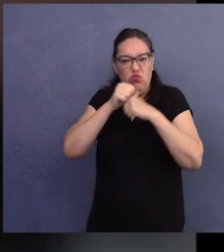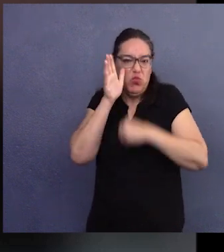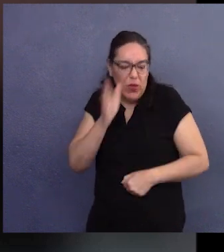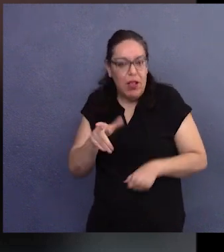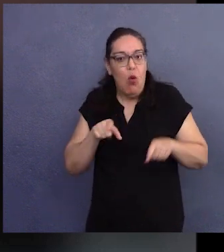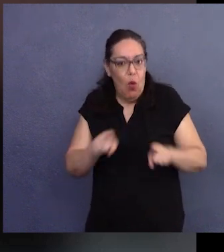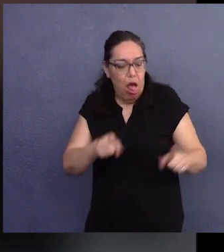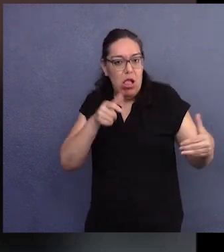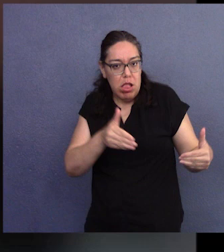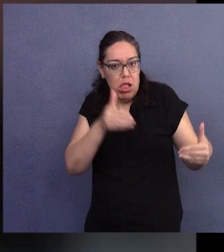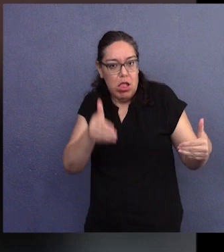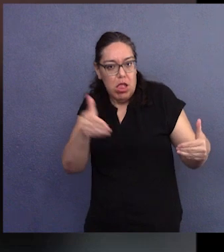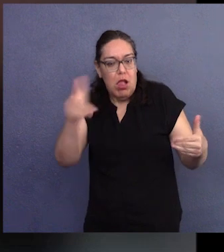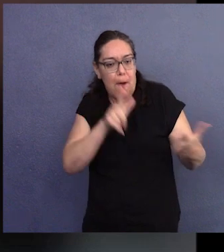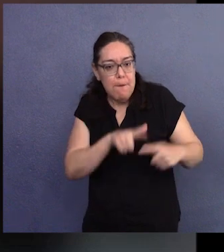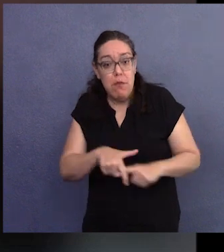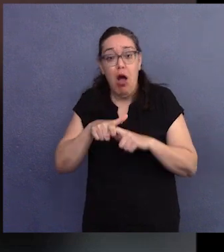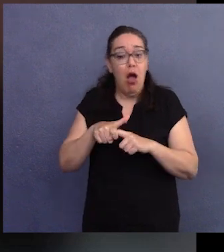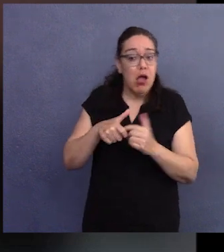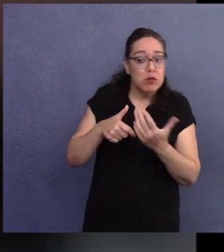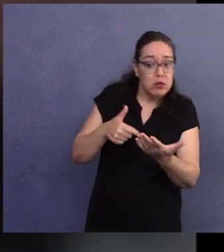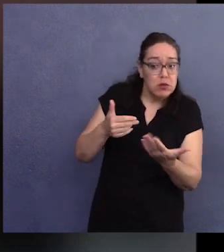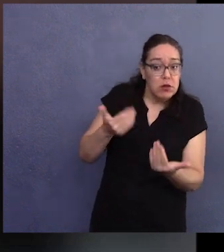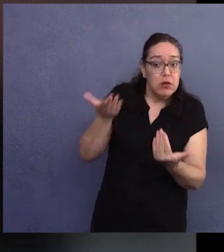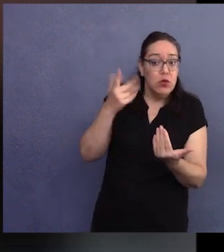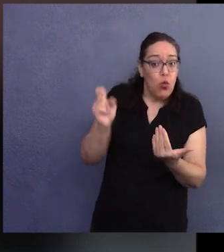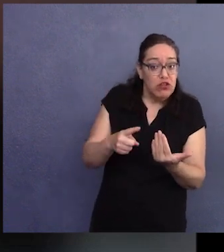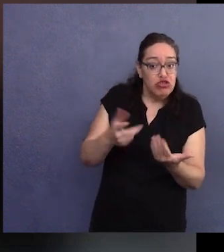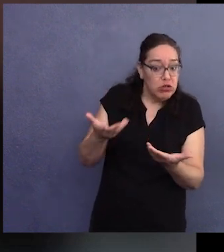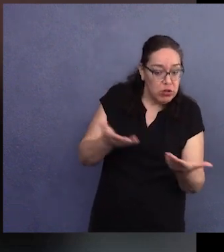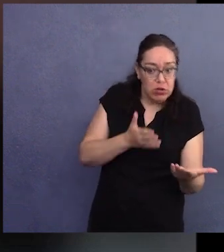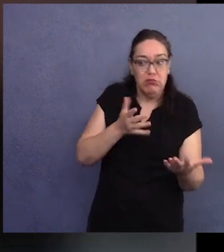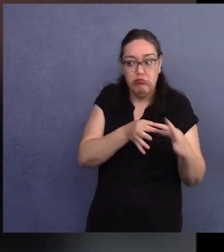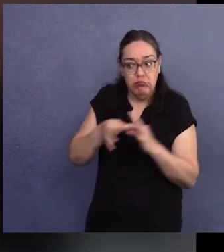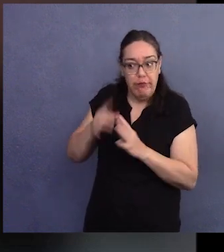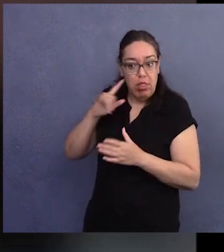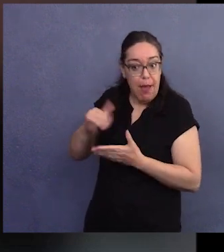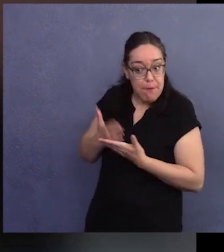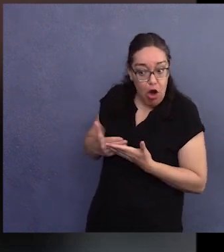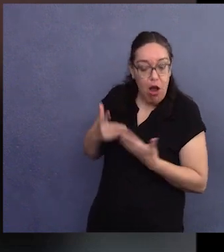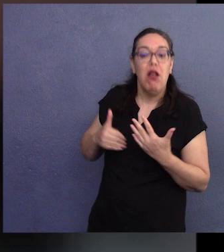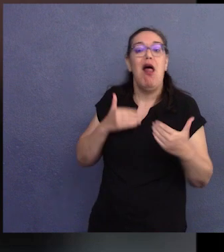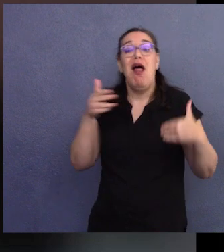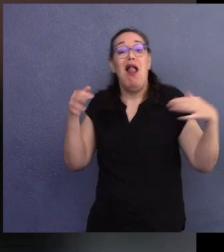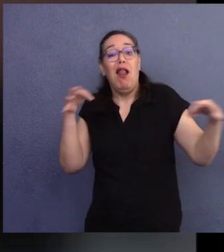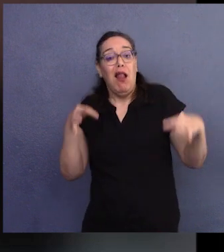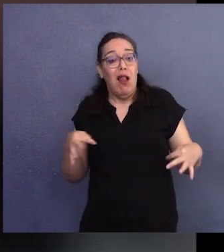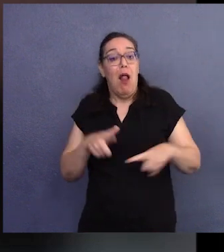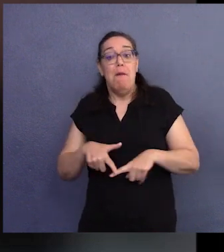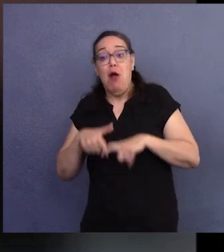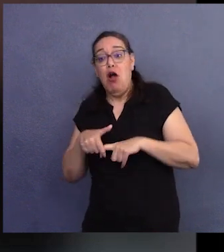I'm going to pause to see if there are any questions pertaining to that component of the guidelines or the application form.